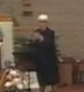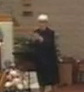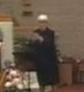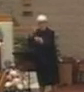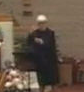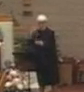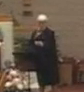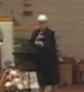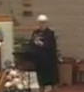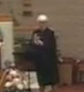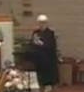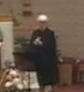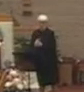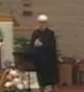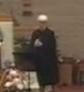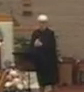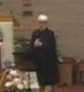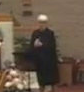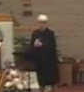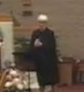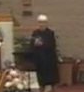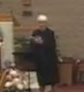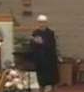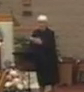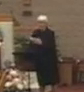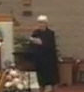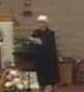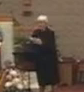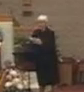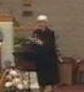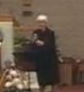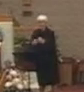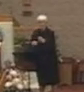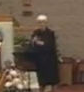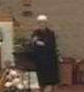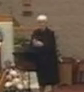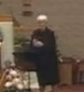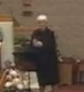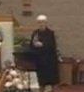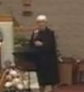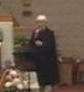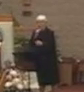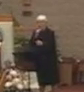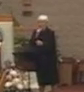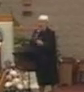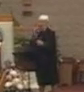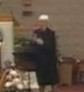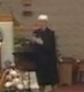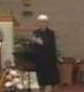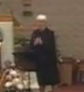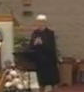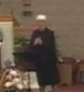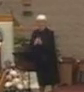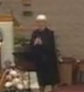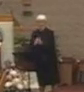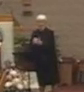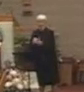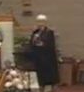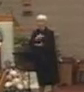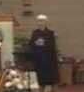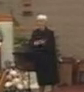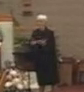Christ. He went through that same turmoil. Who is this Jesus, and what does it mean